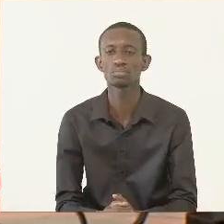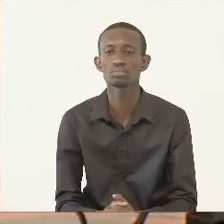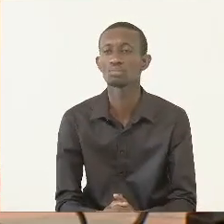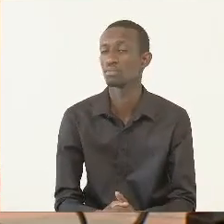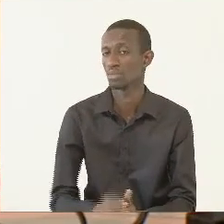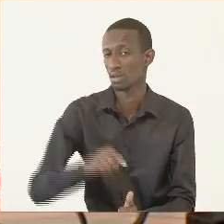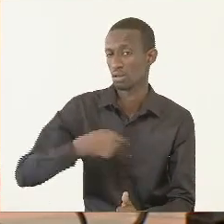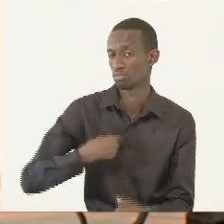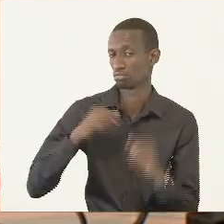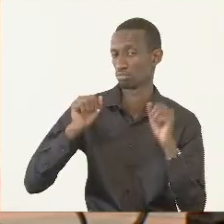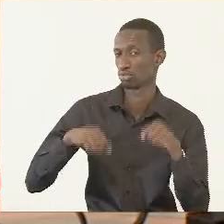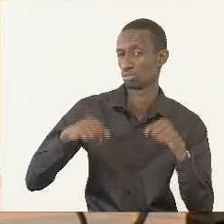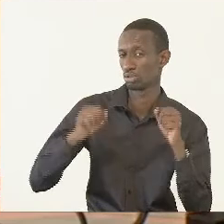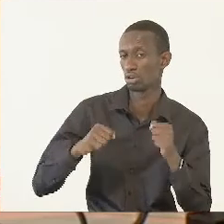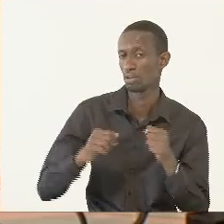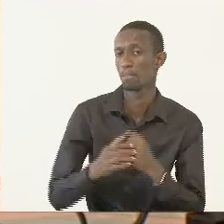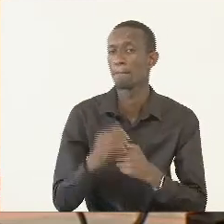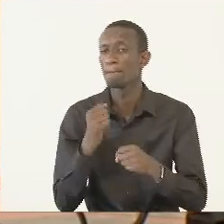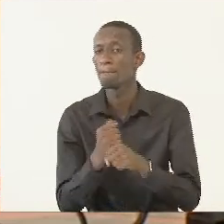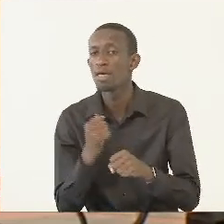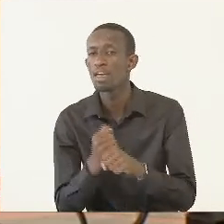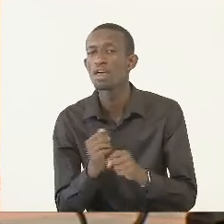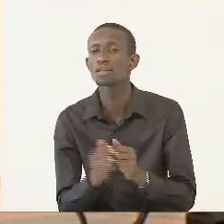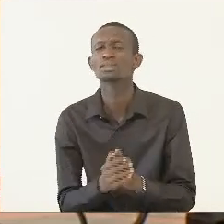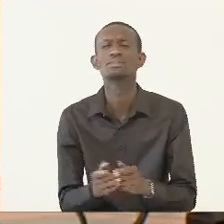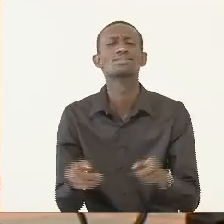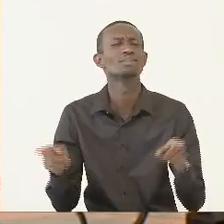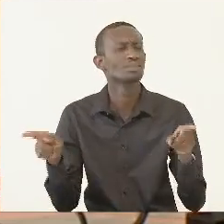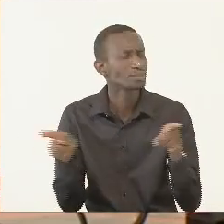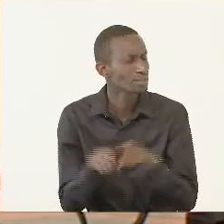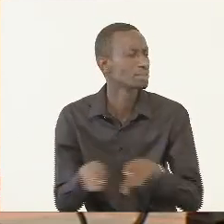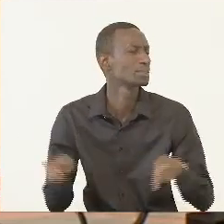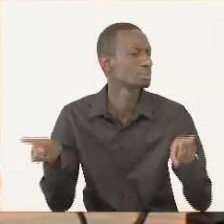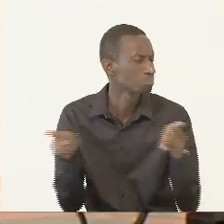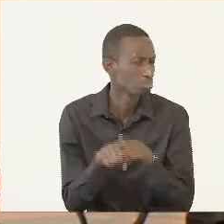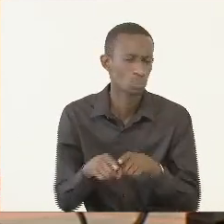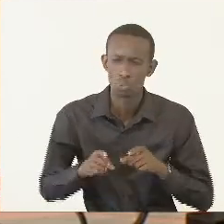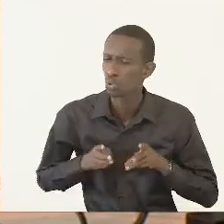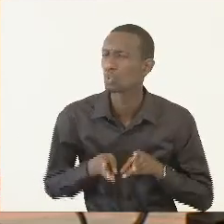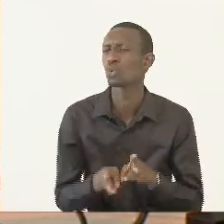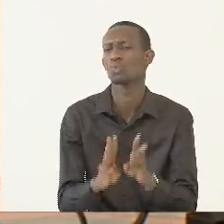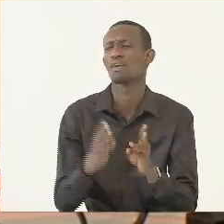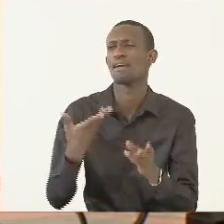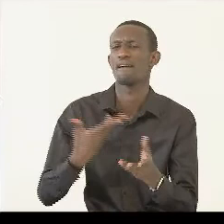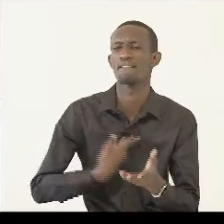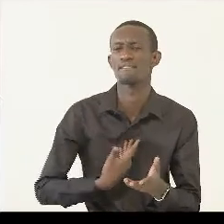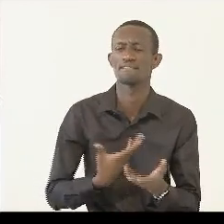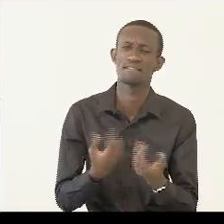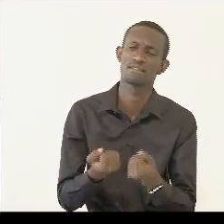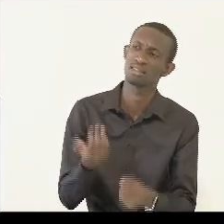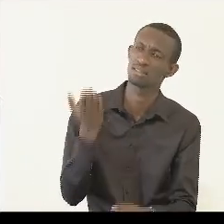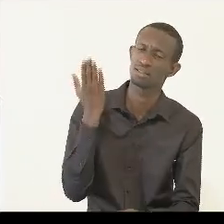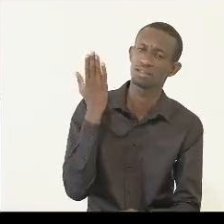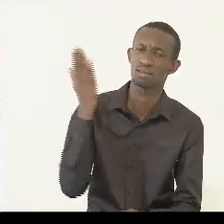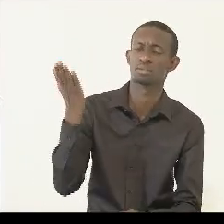can we actually do it exactly the way we have